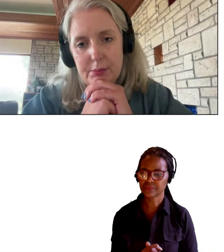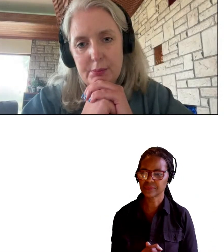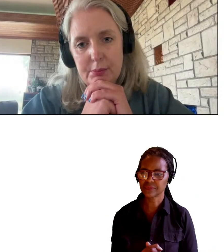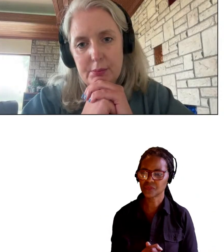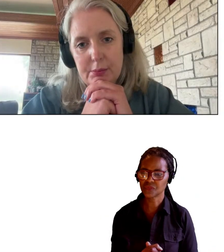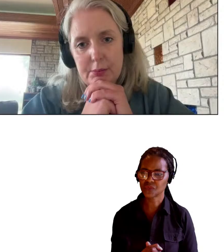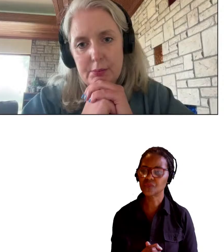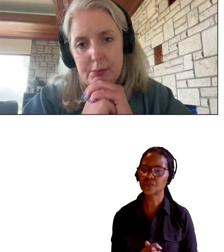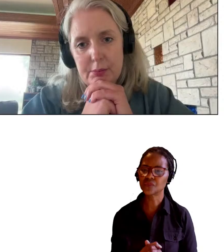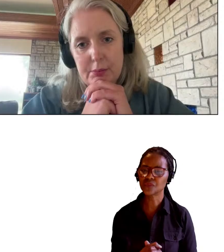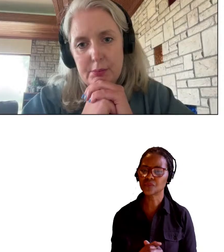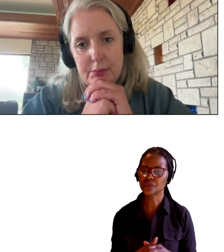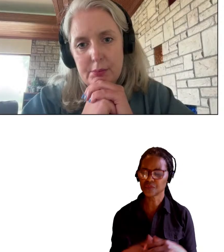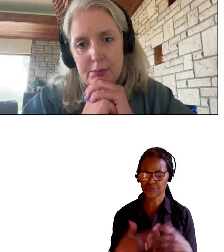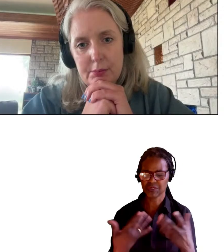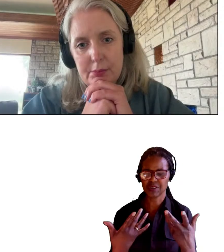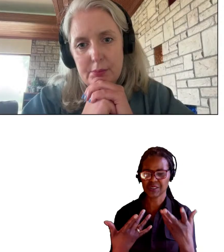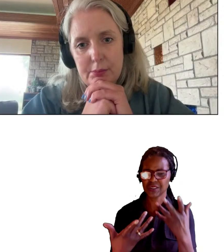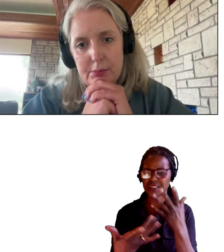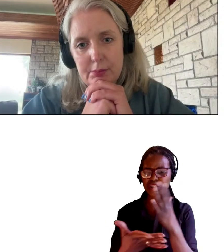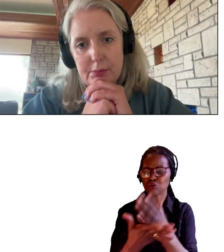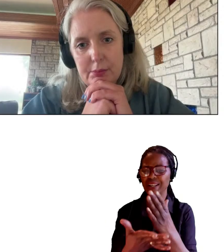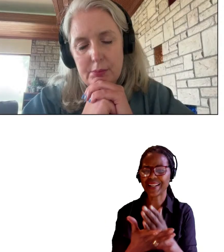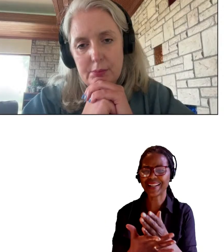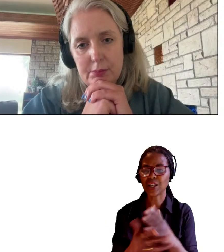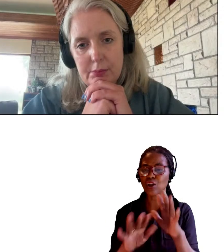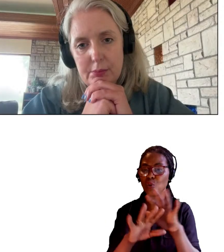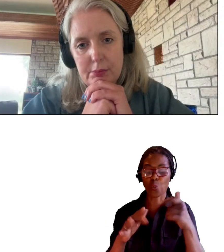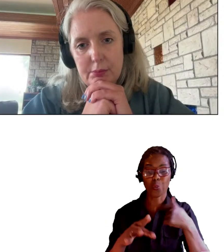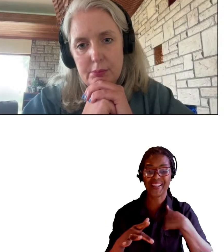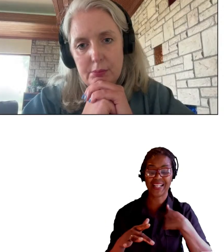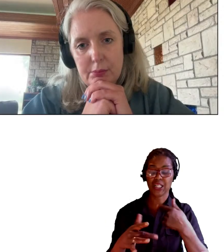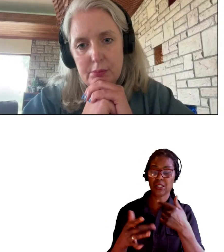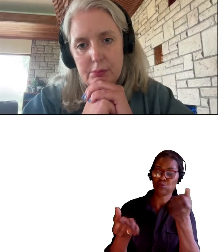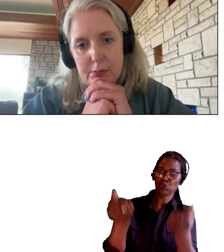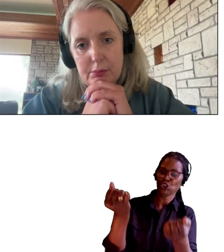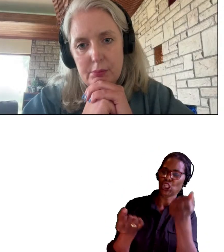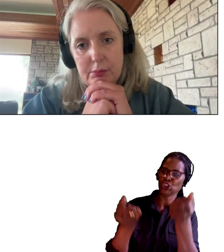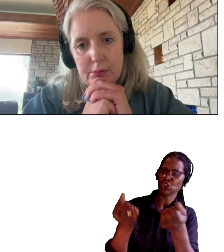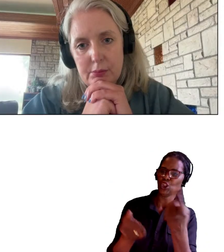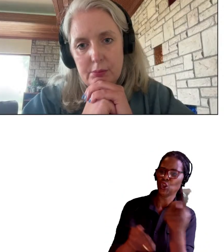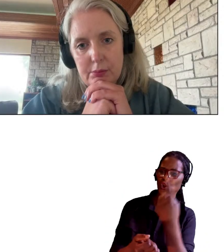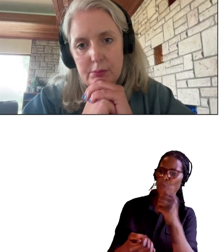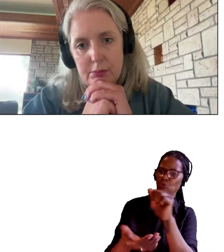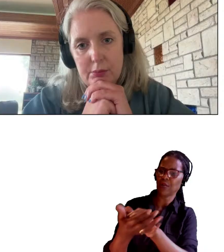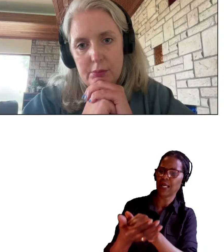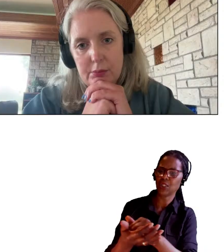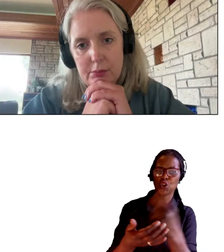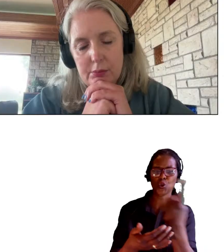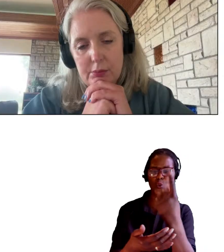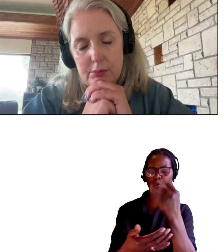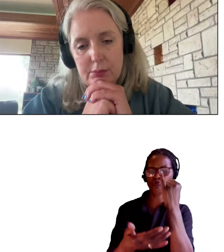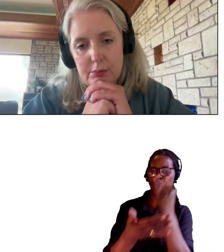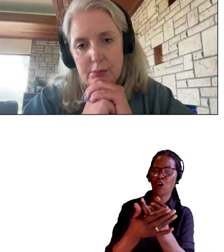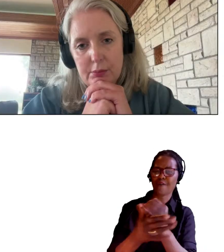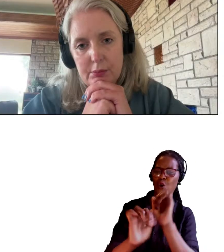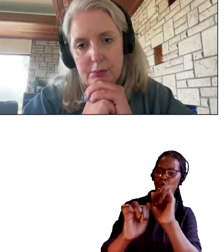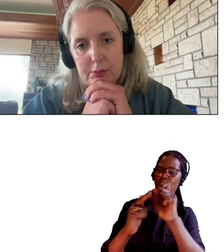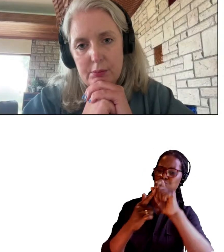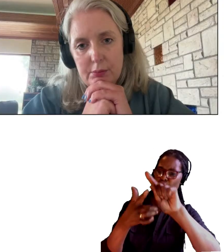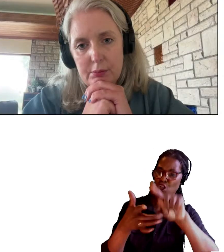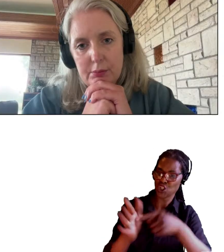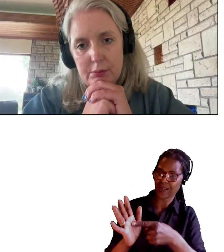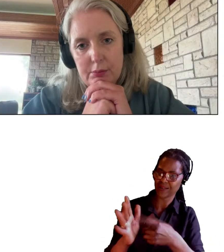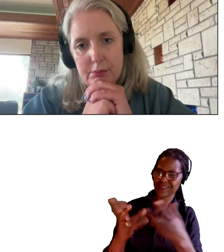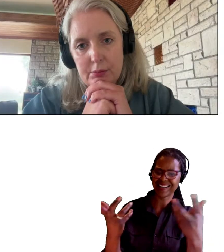you've approached it. It's not about whether we're not judging who's right, who's wrong for your project. It's your project. It's how you've approached